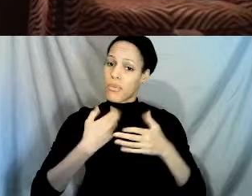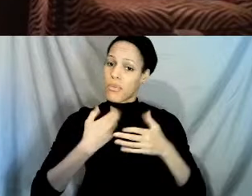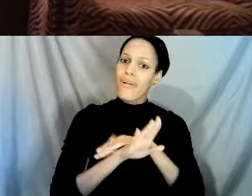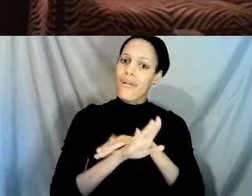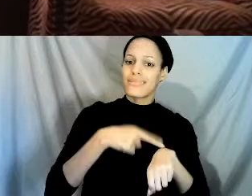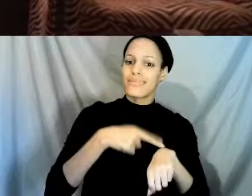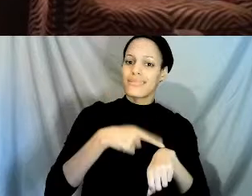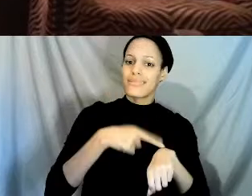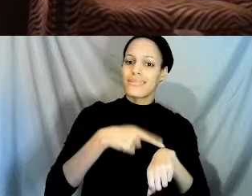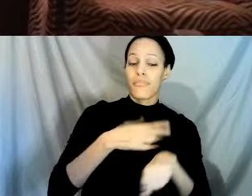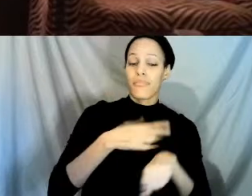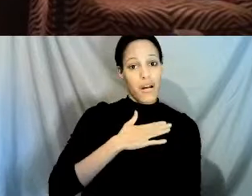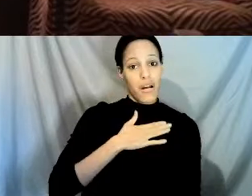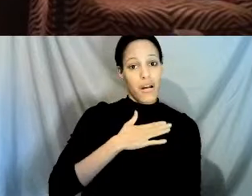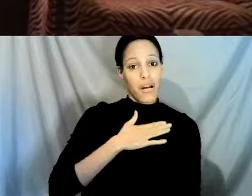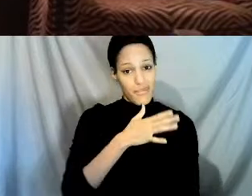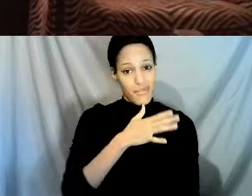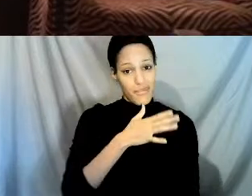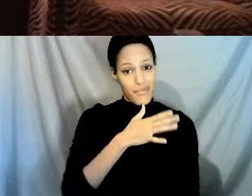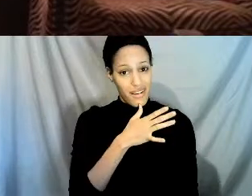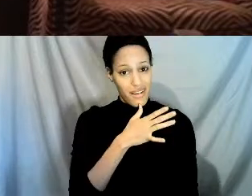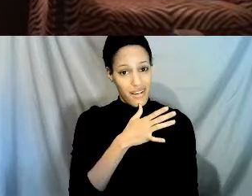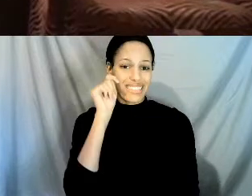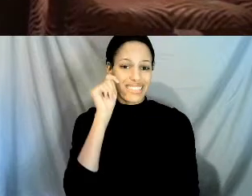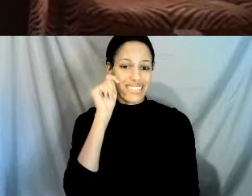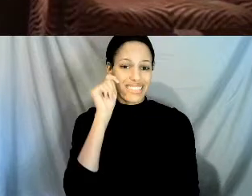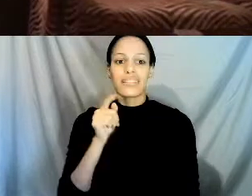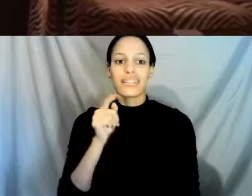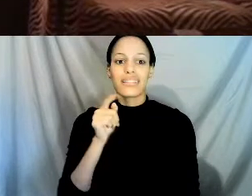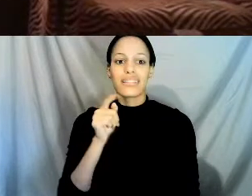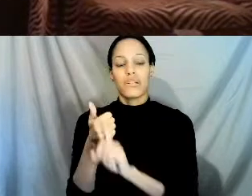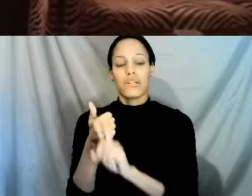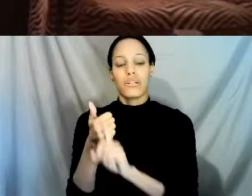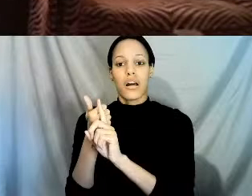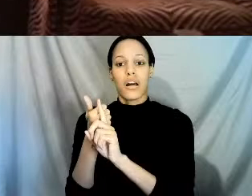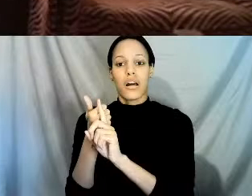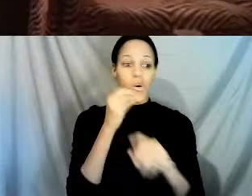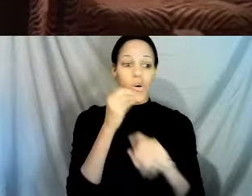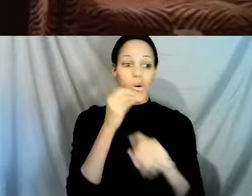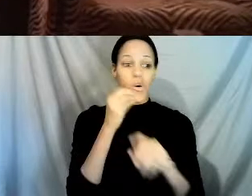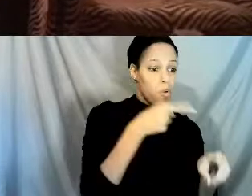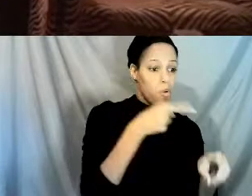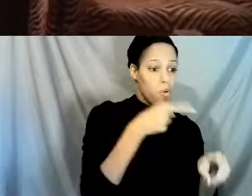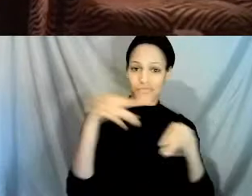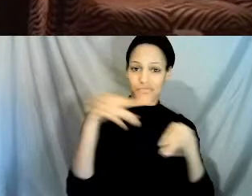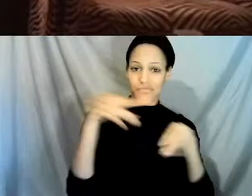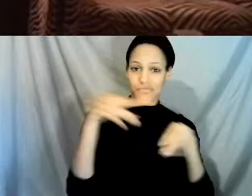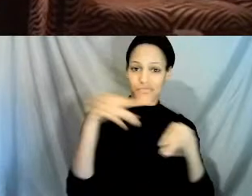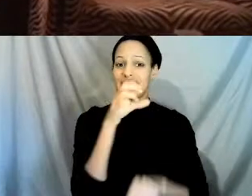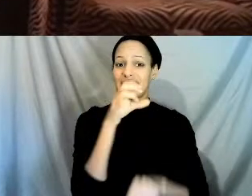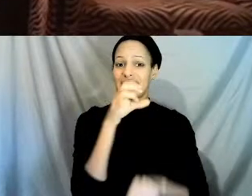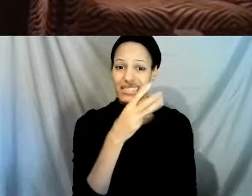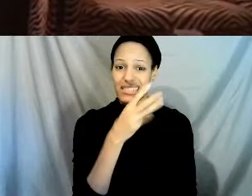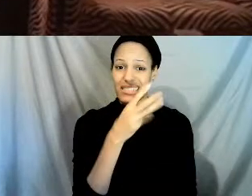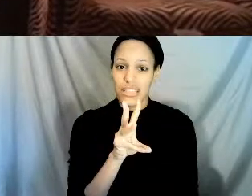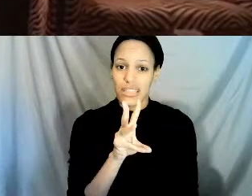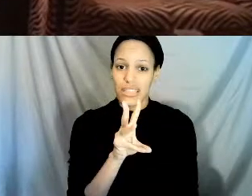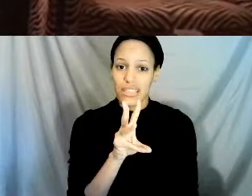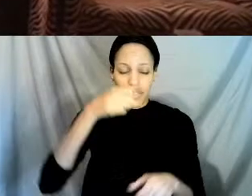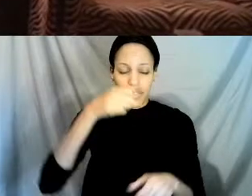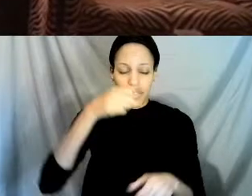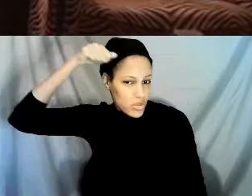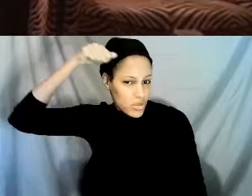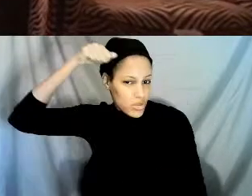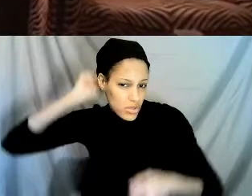mother, ran away from home when she was 16, shaved her head. Her name was Amy Mary